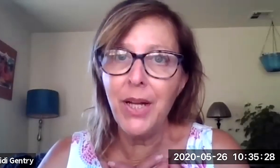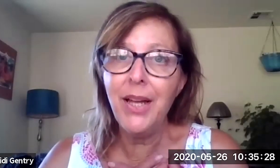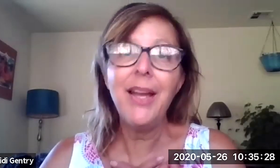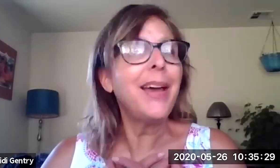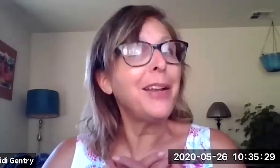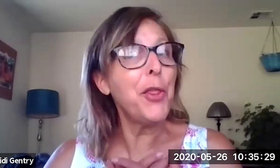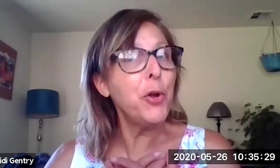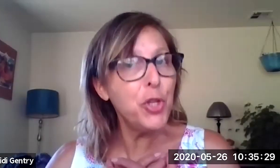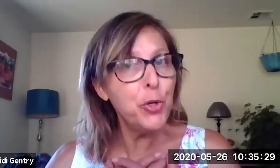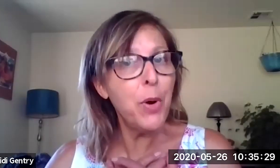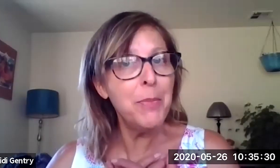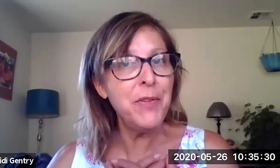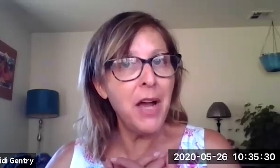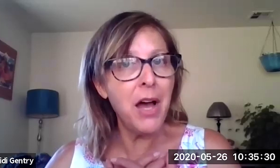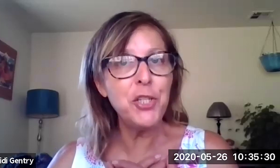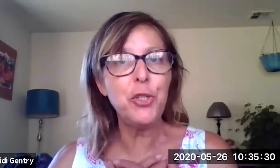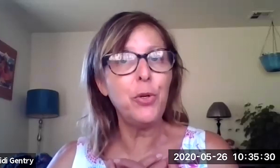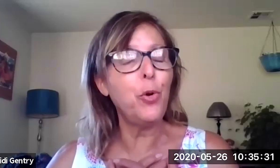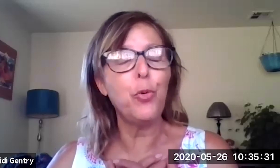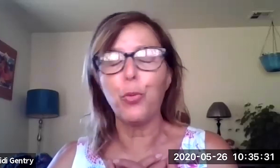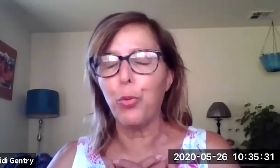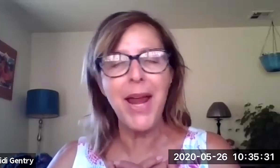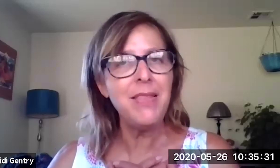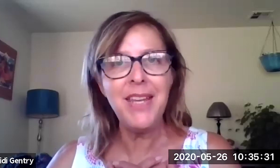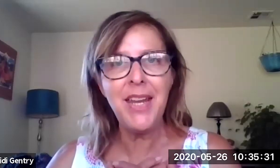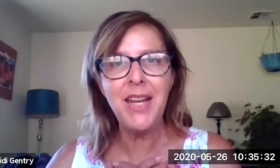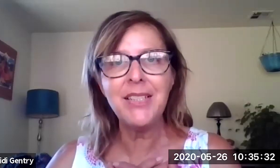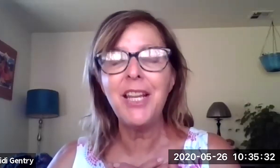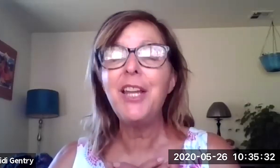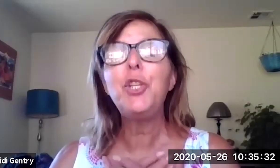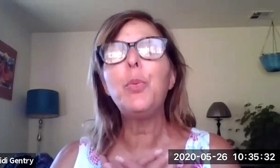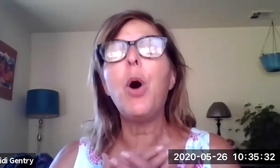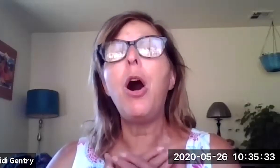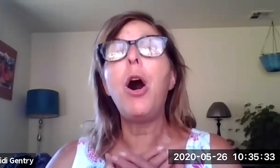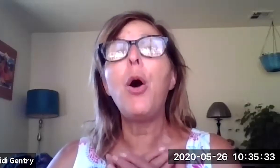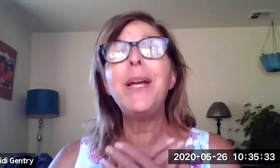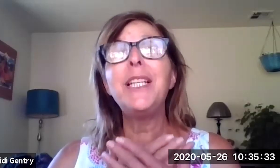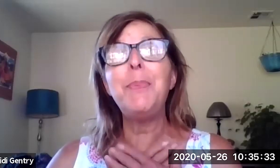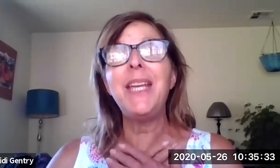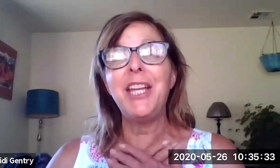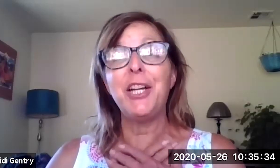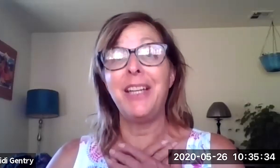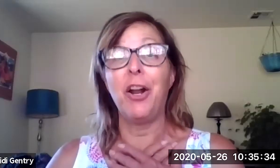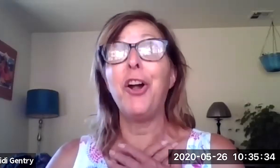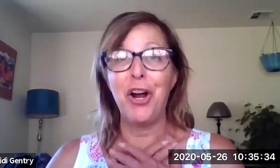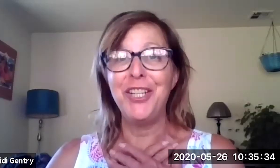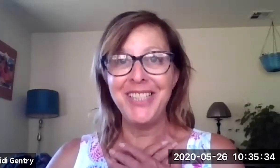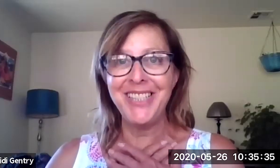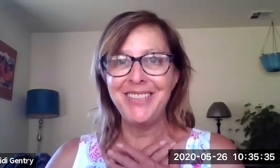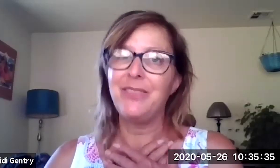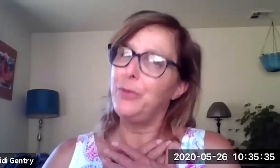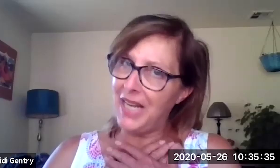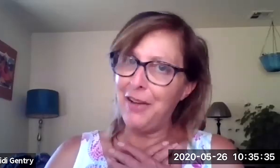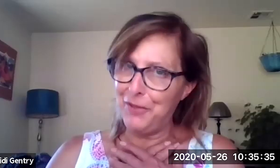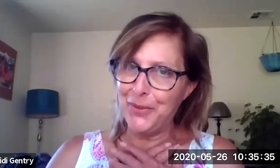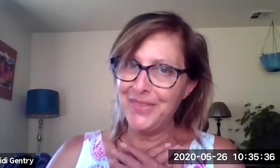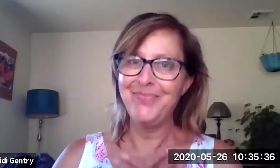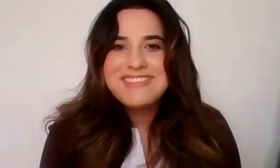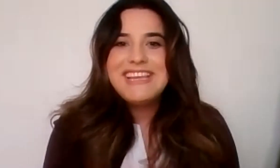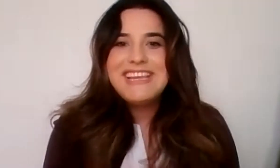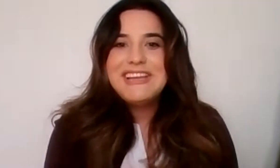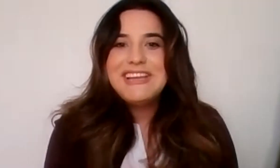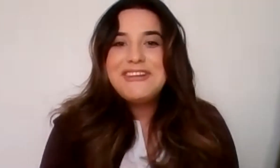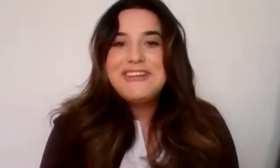of you. And although you are moving on to do great things, you will always be here in our hearts. We love